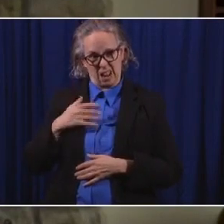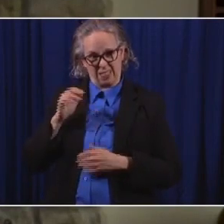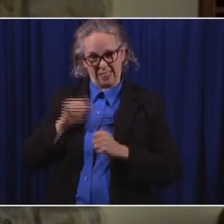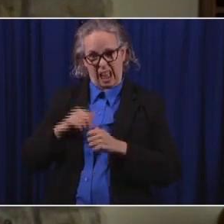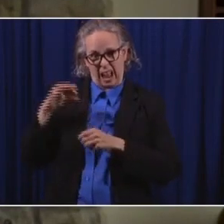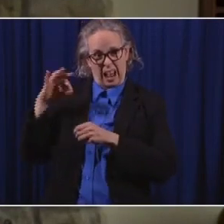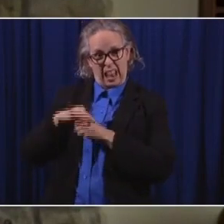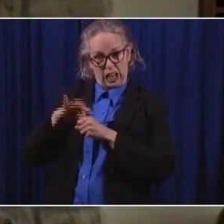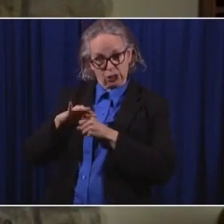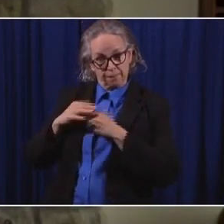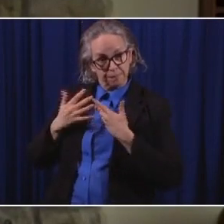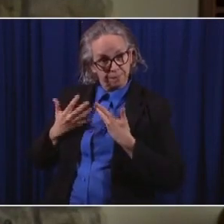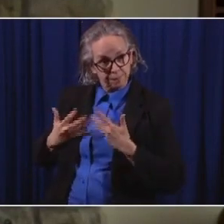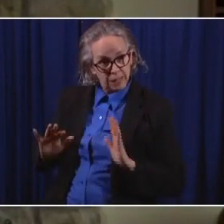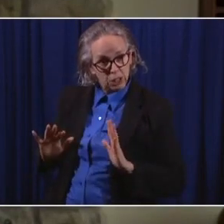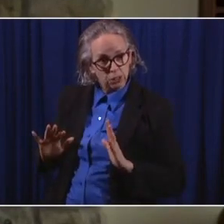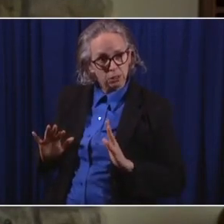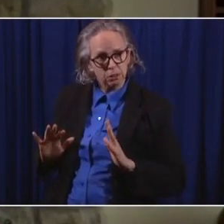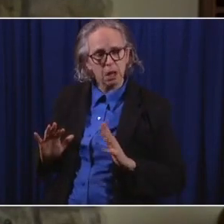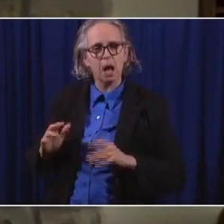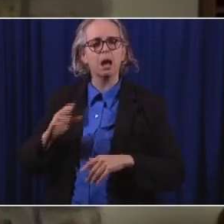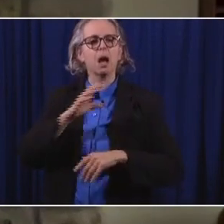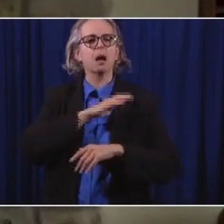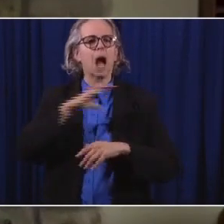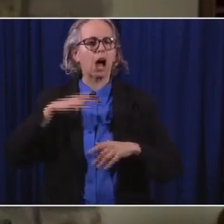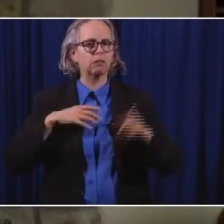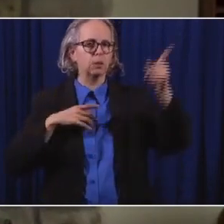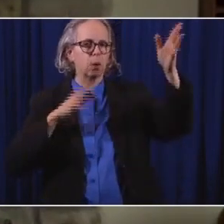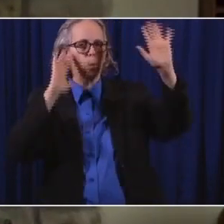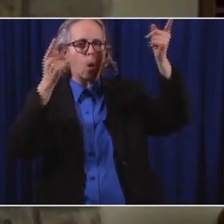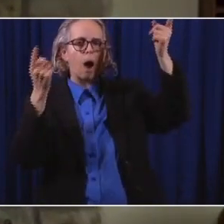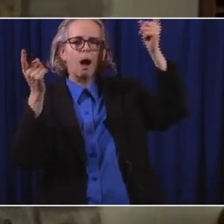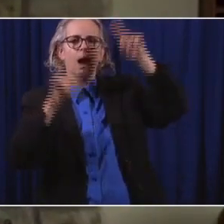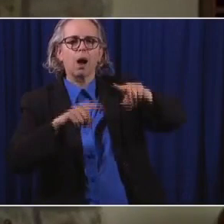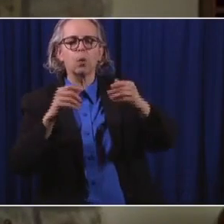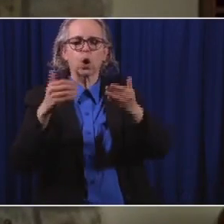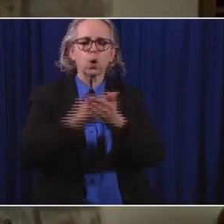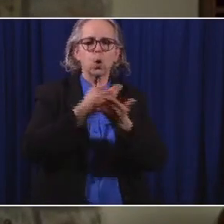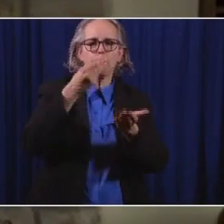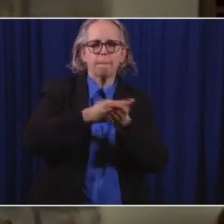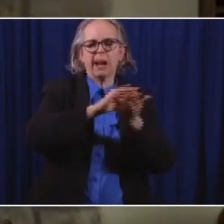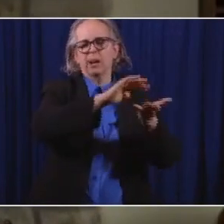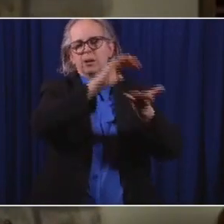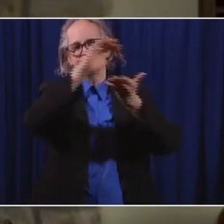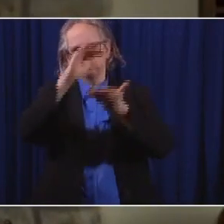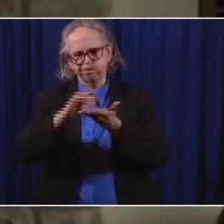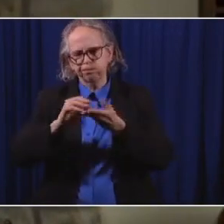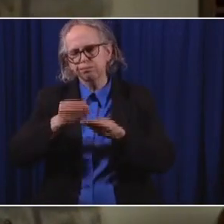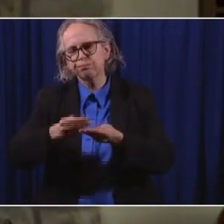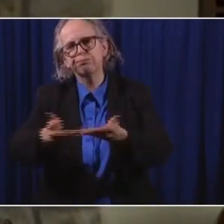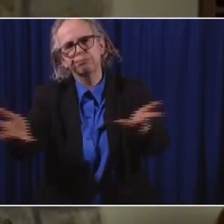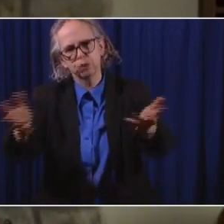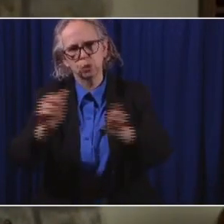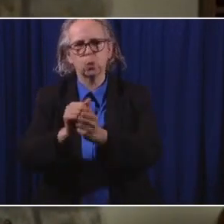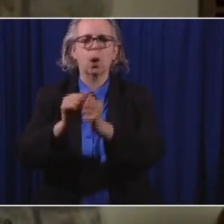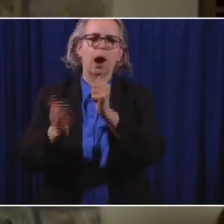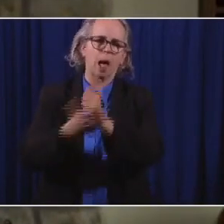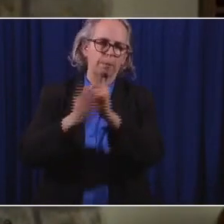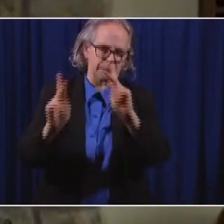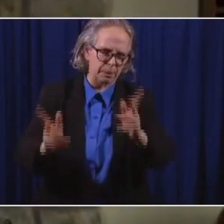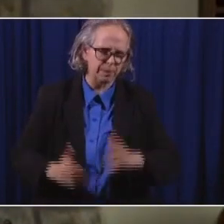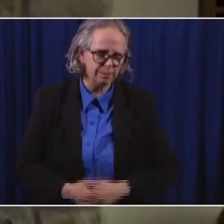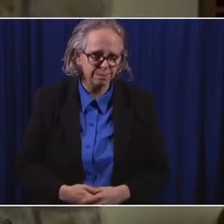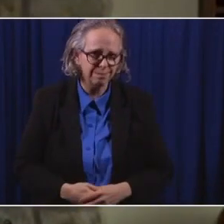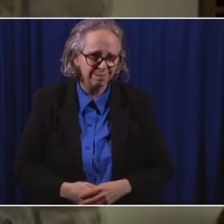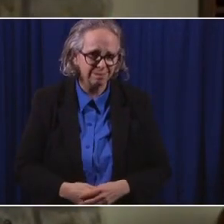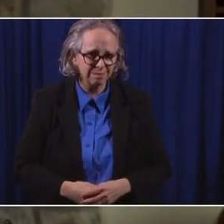to help. But, you know, the best way for us to help